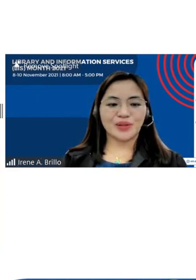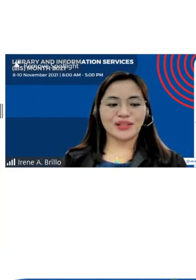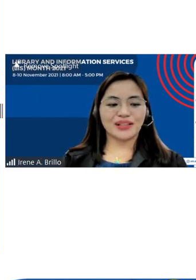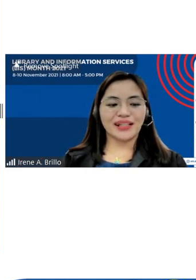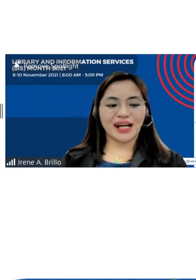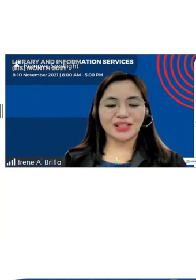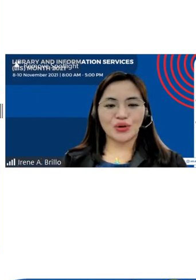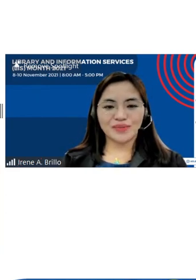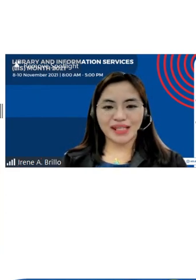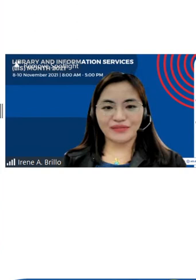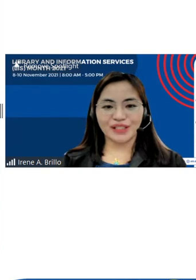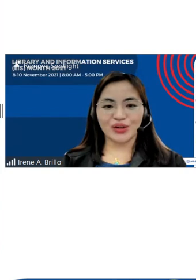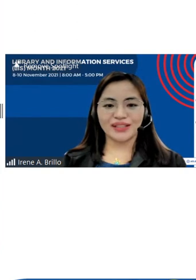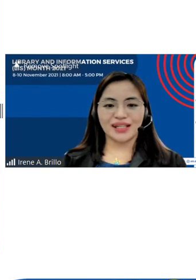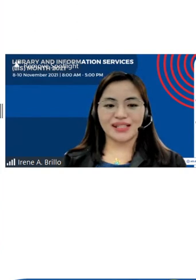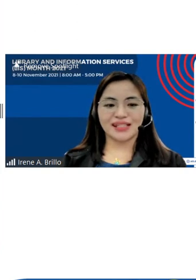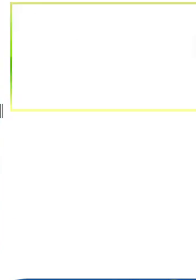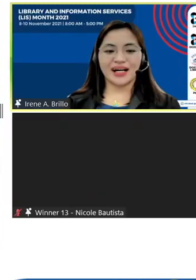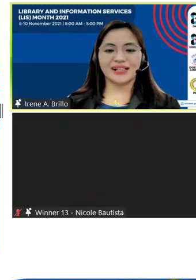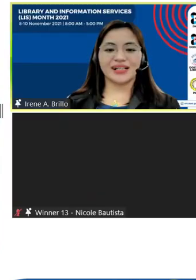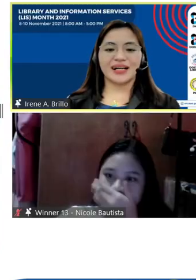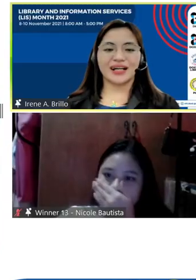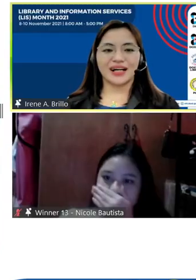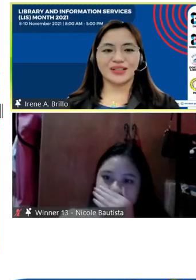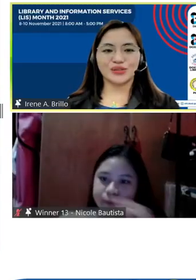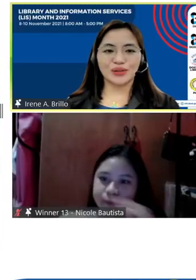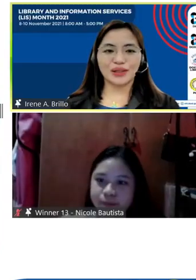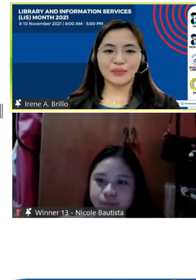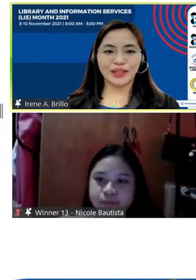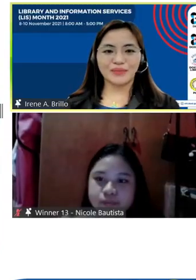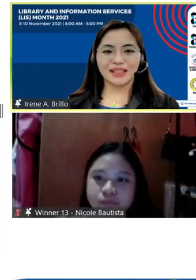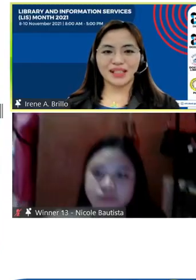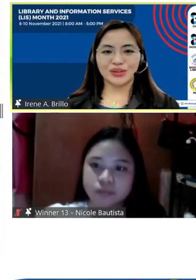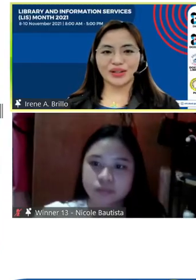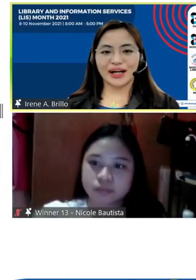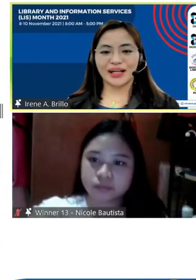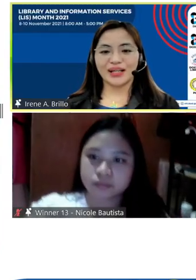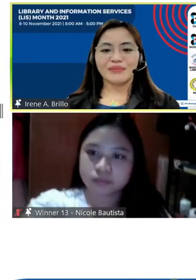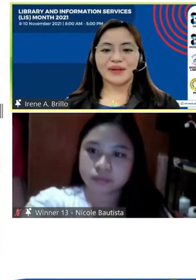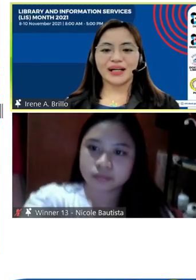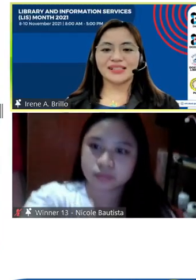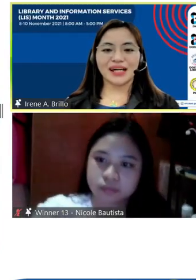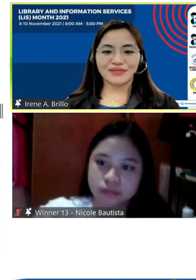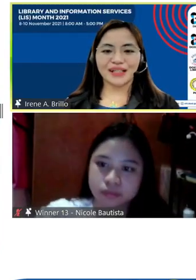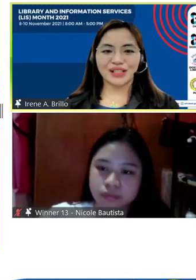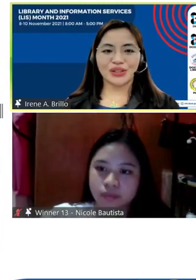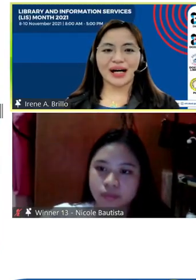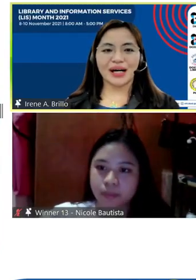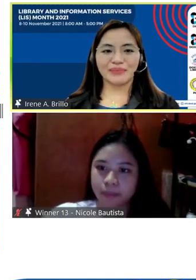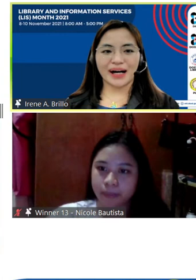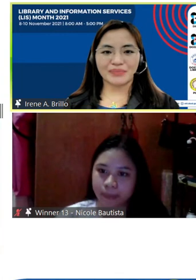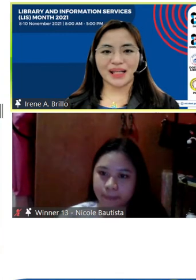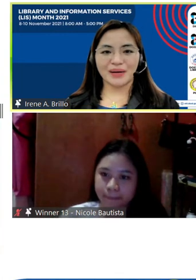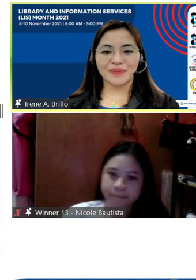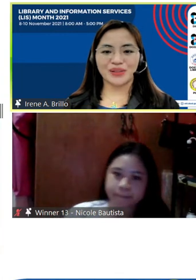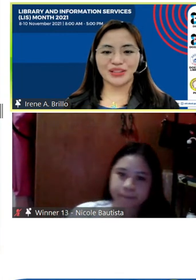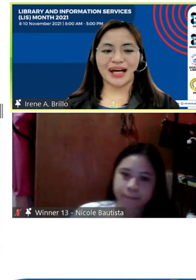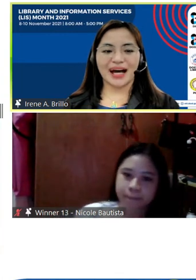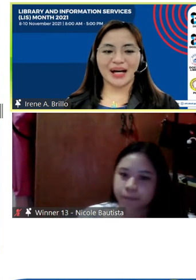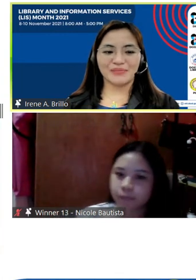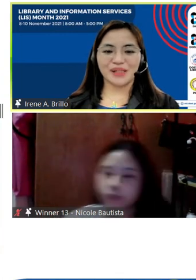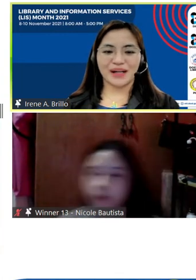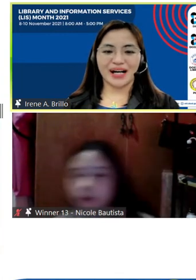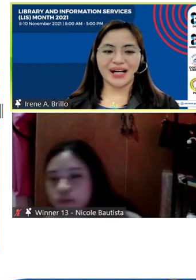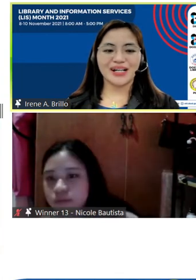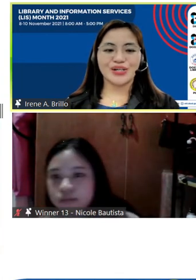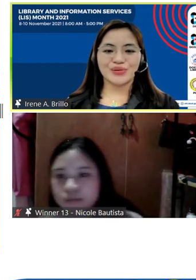Yung ating pong learning at home selfie contest, ang gusto lang po namin dito ay mag-selfie kayo habang pinapanood